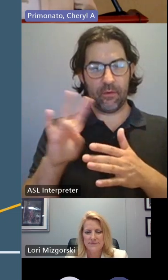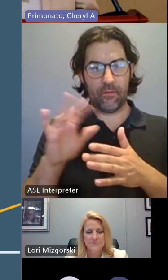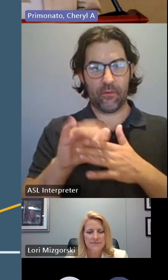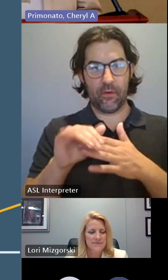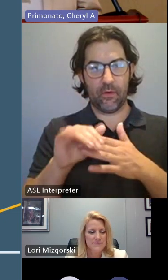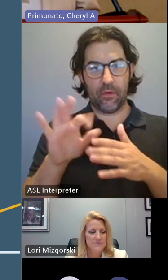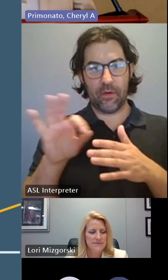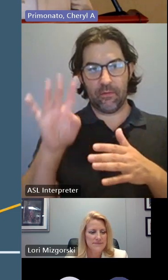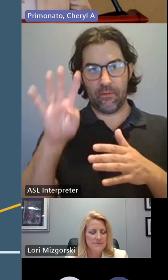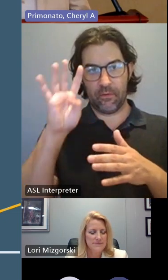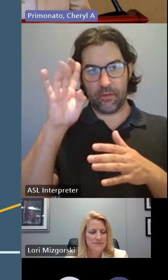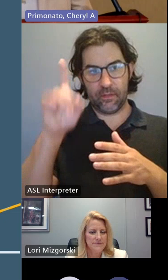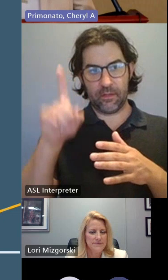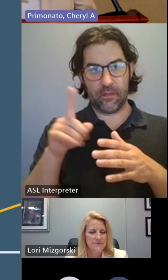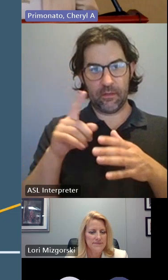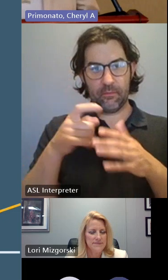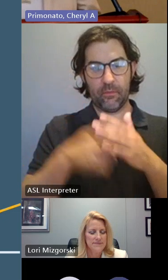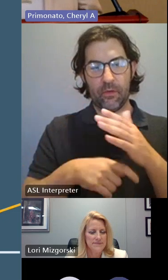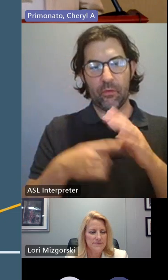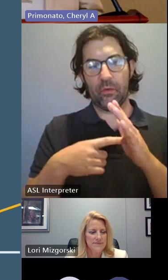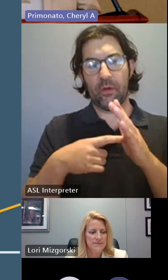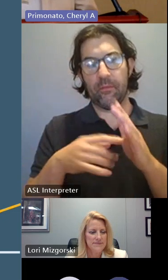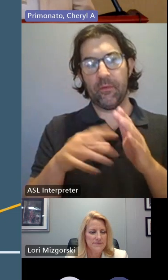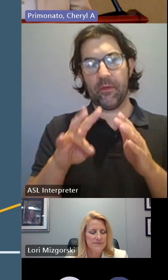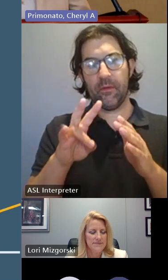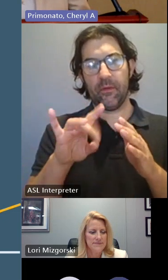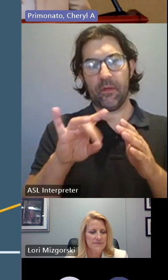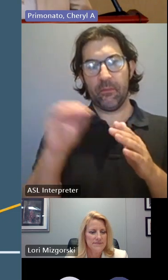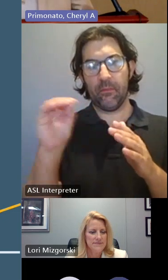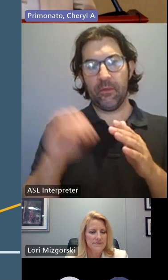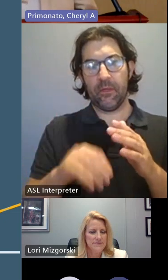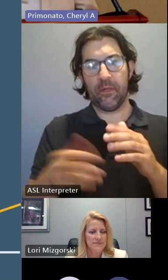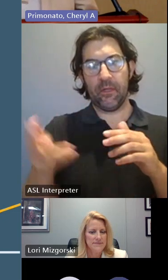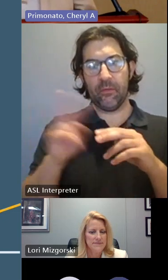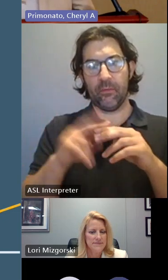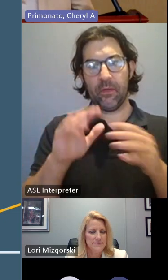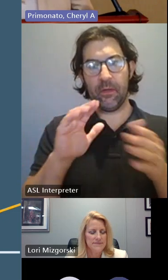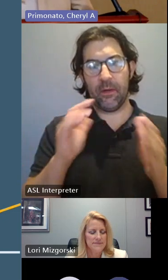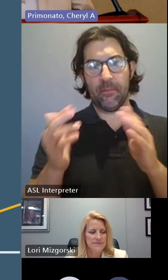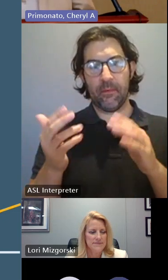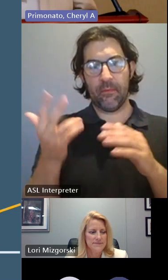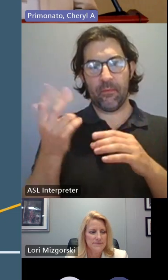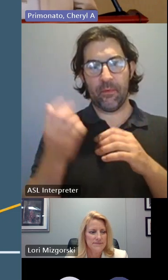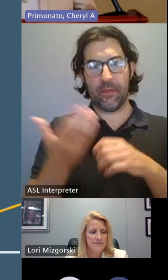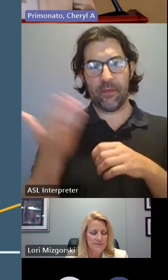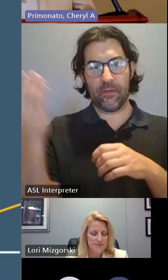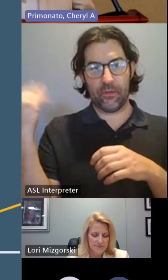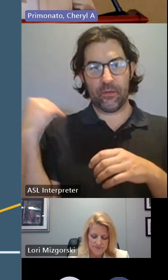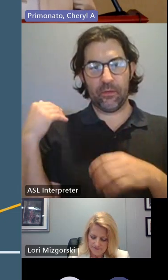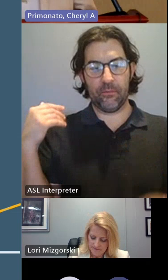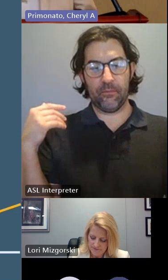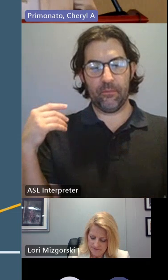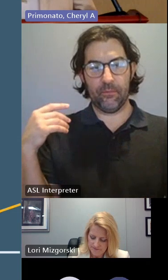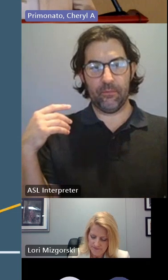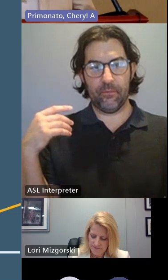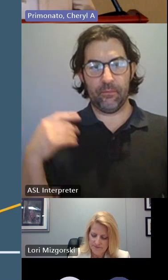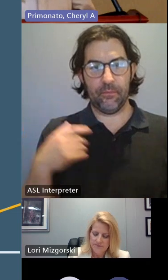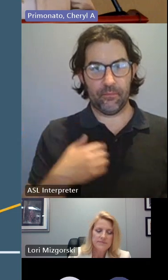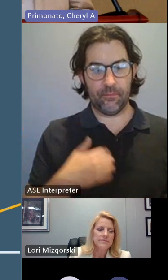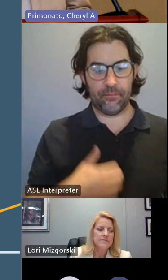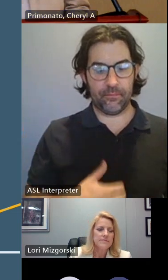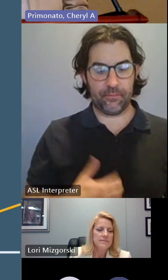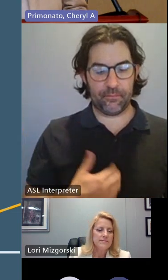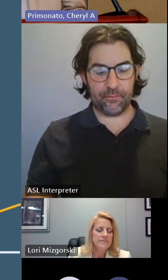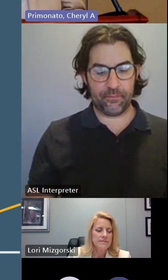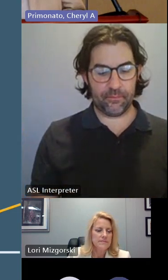$199,547.94. The pricing represents a 78% increase over the previous contract prices for these products and